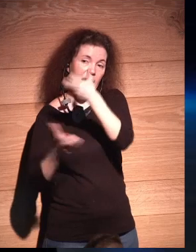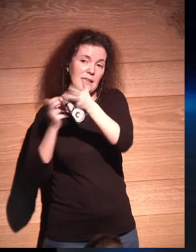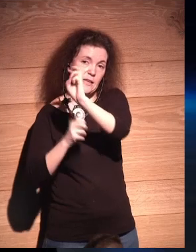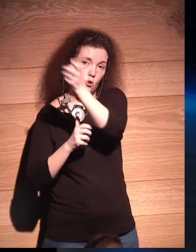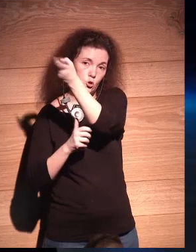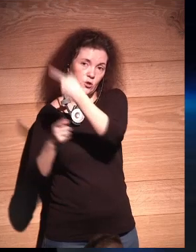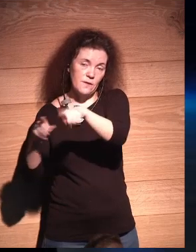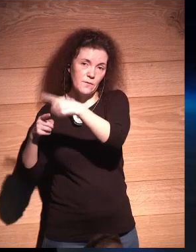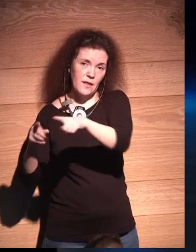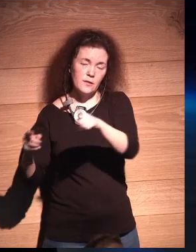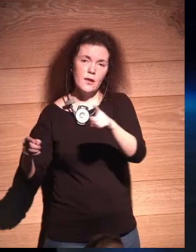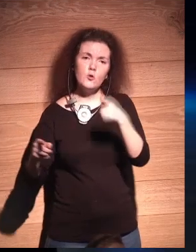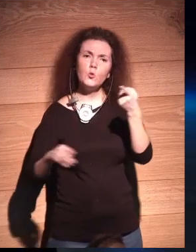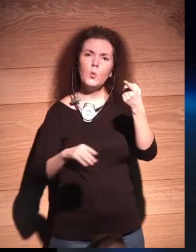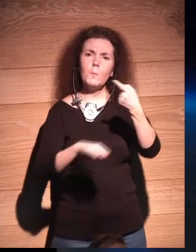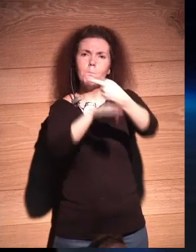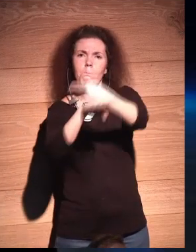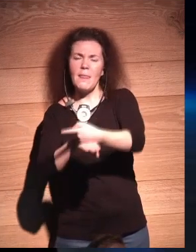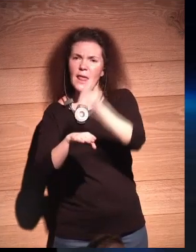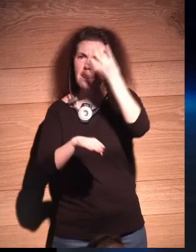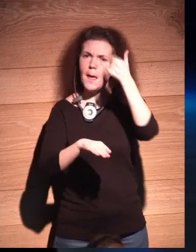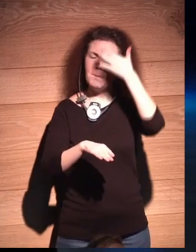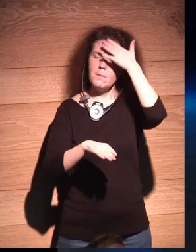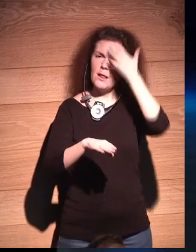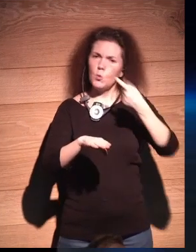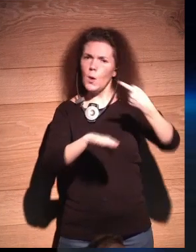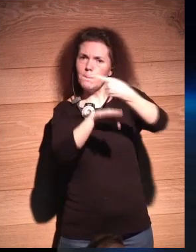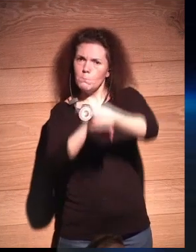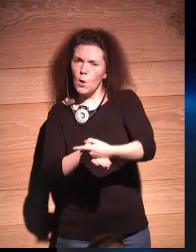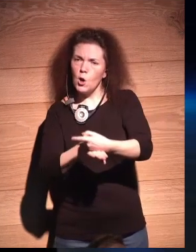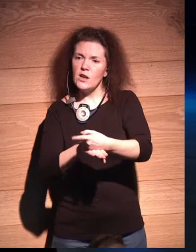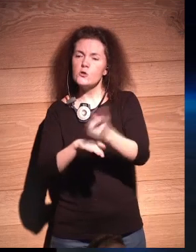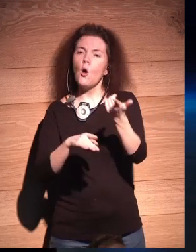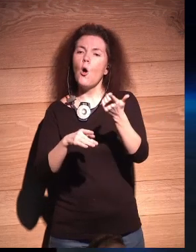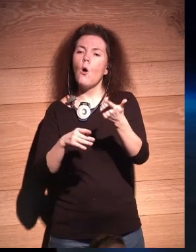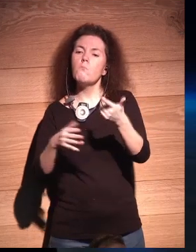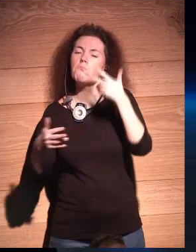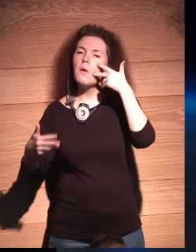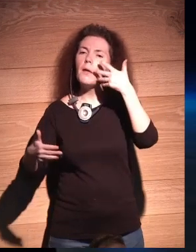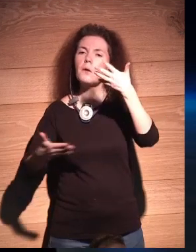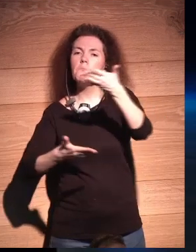you enforce your main idea, your concept, or do you let it go and see what happens? Well,